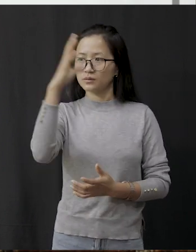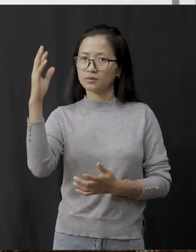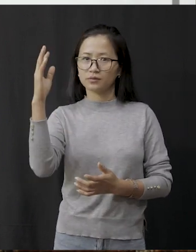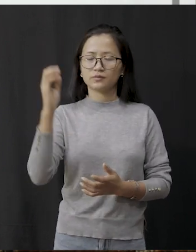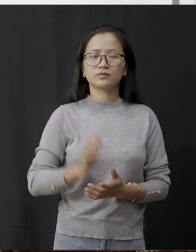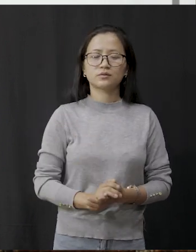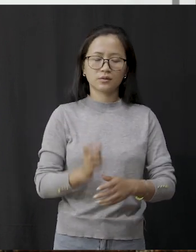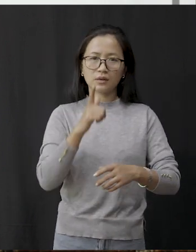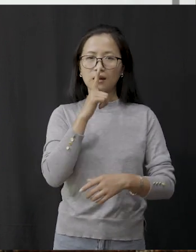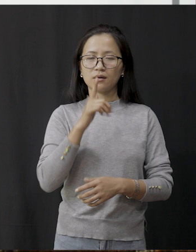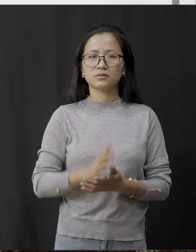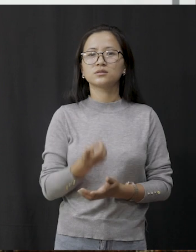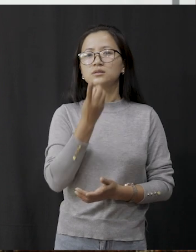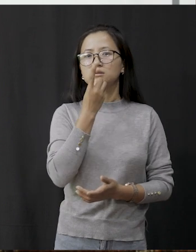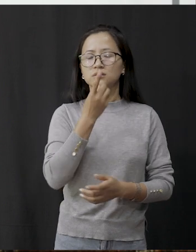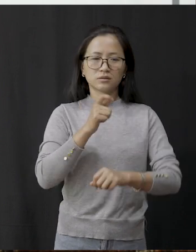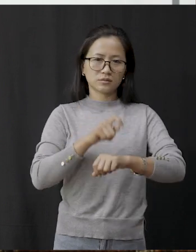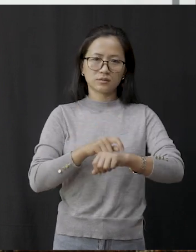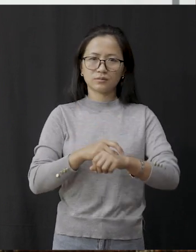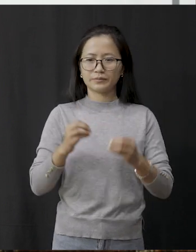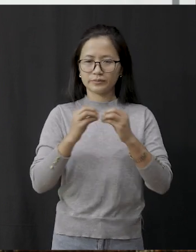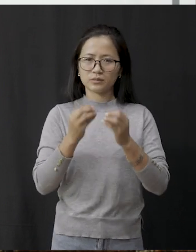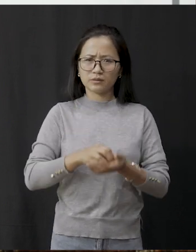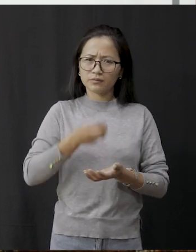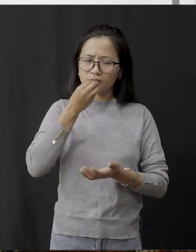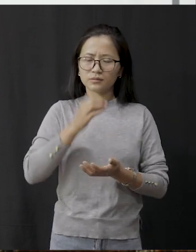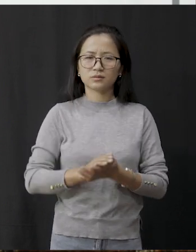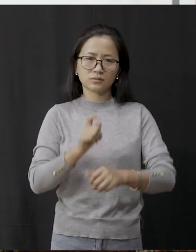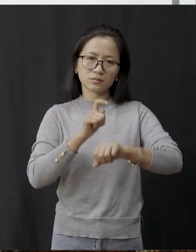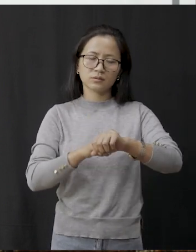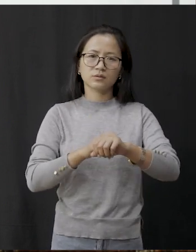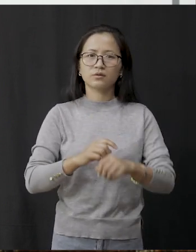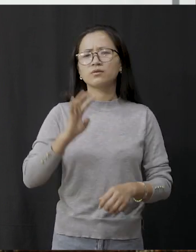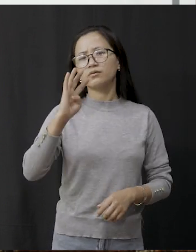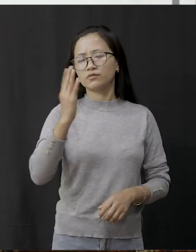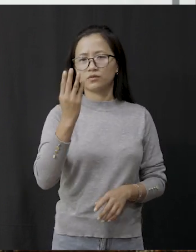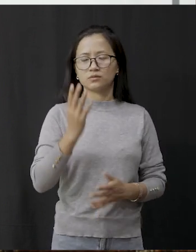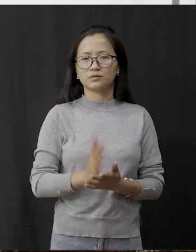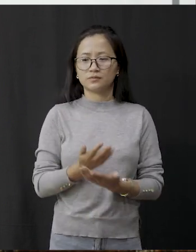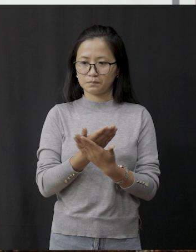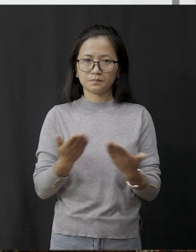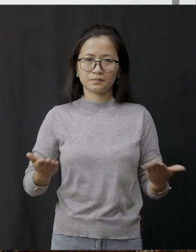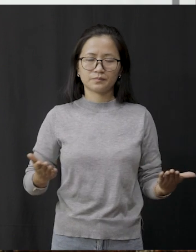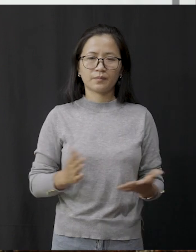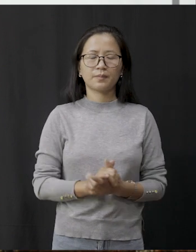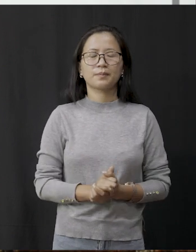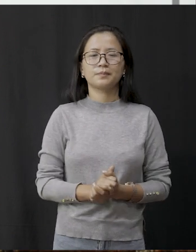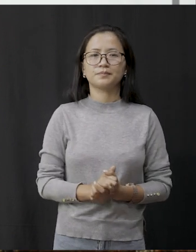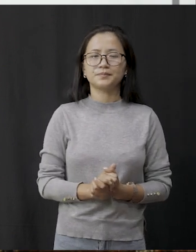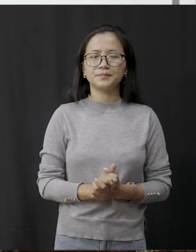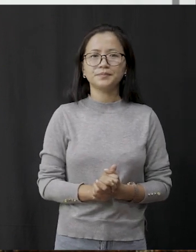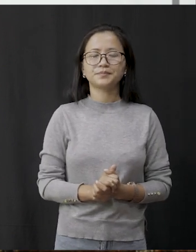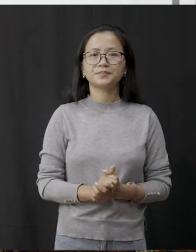the lunchtime, dinner time, or in breakfast time, it is always four of them. That means the father was there,